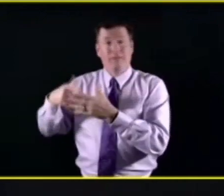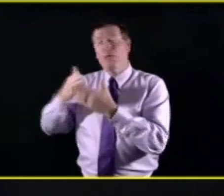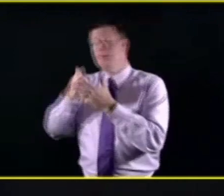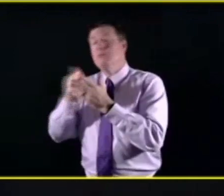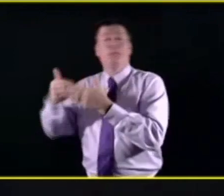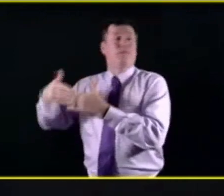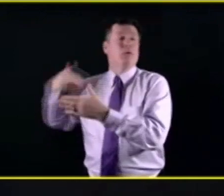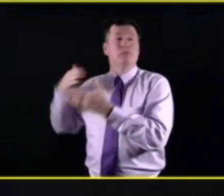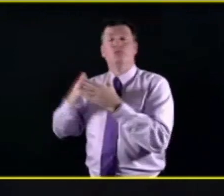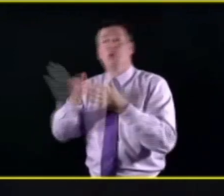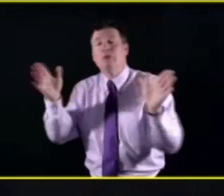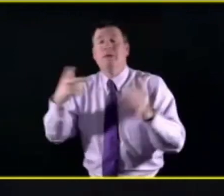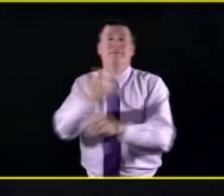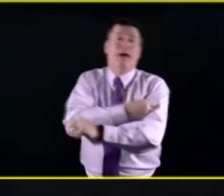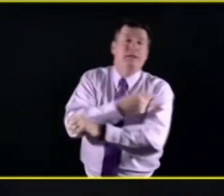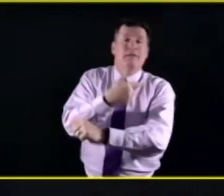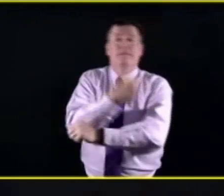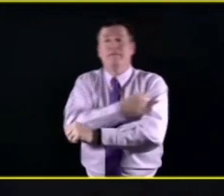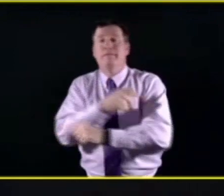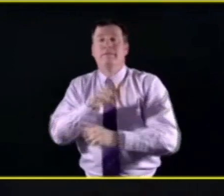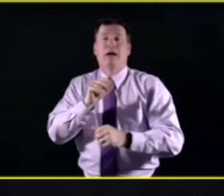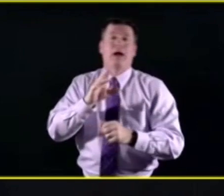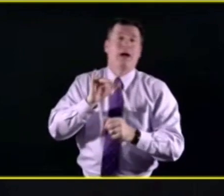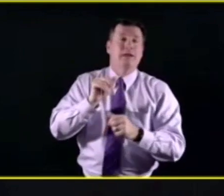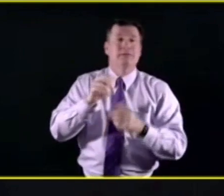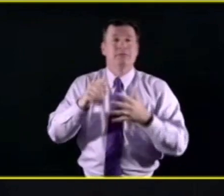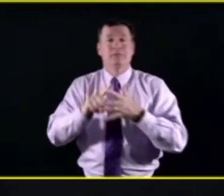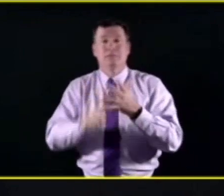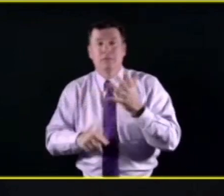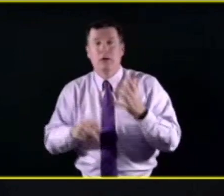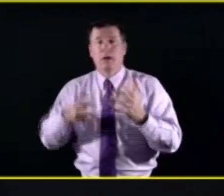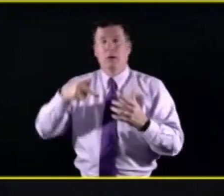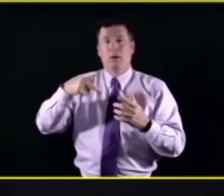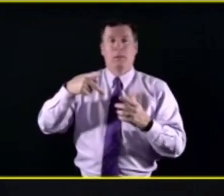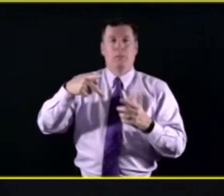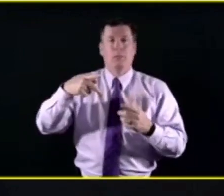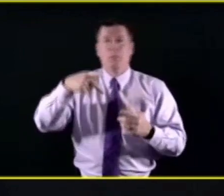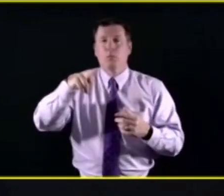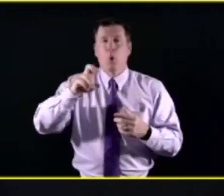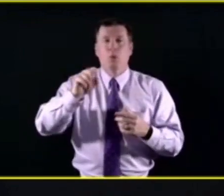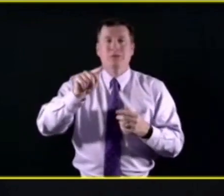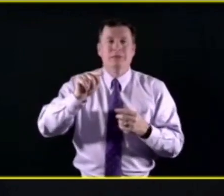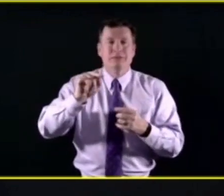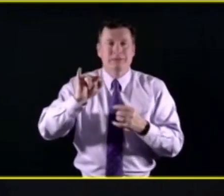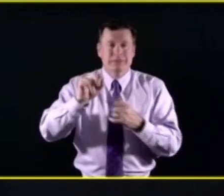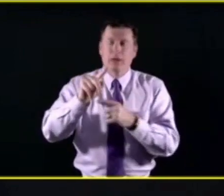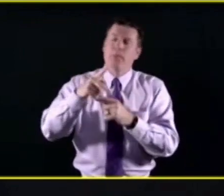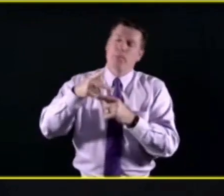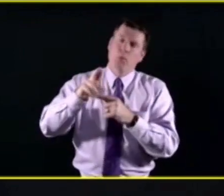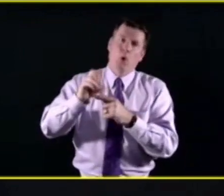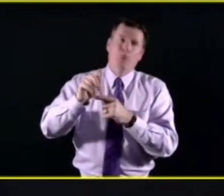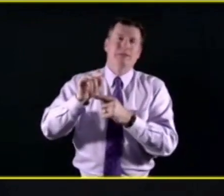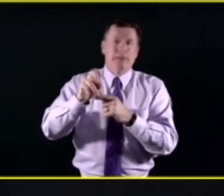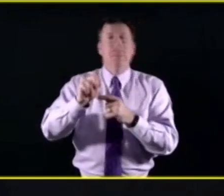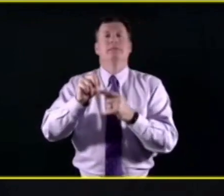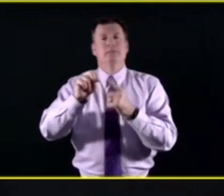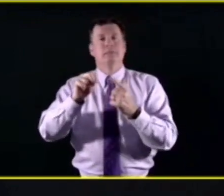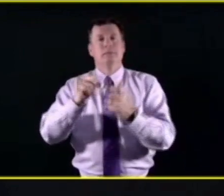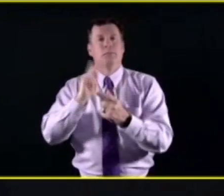say, a virus like this. This happens to be a spike protein messenger